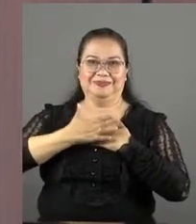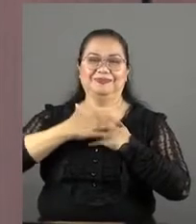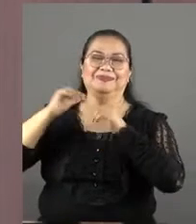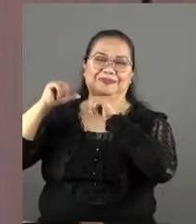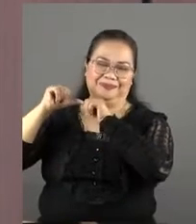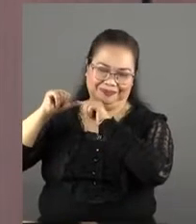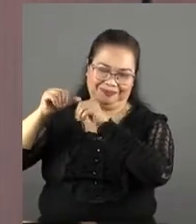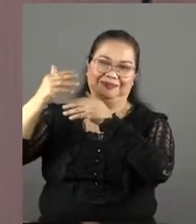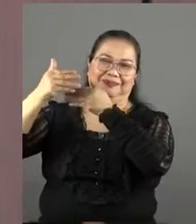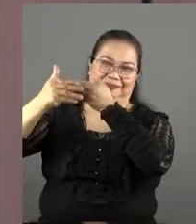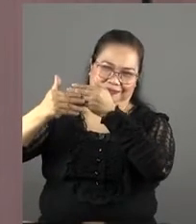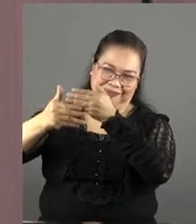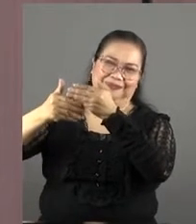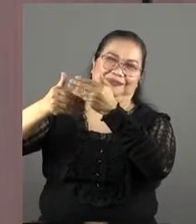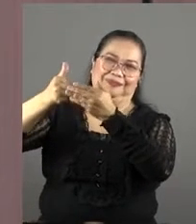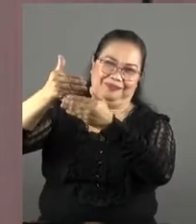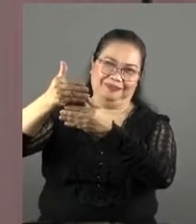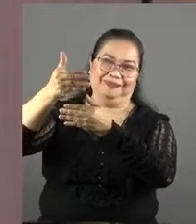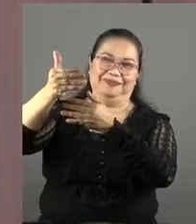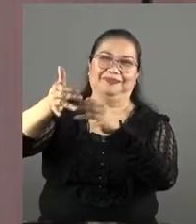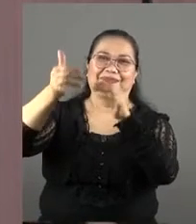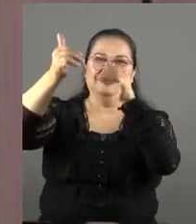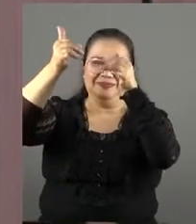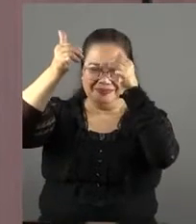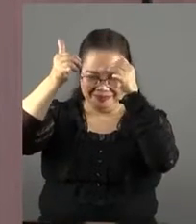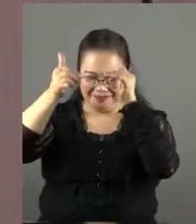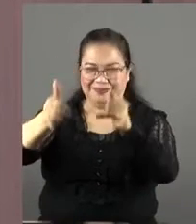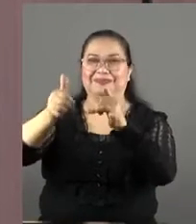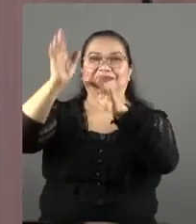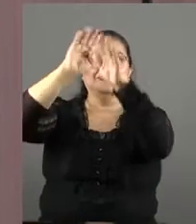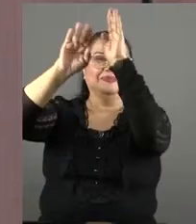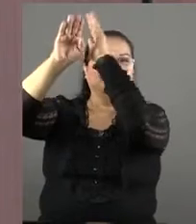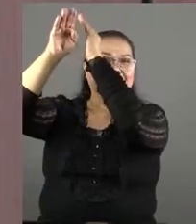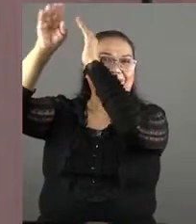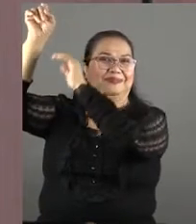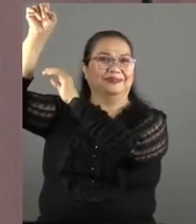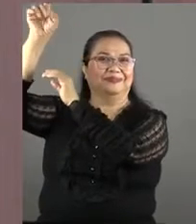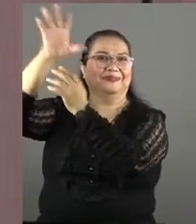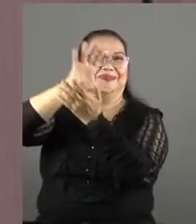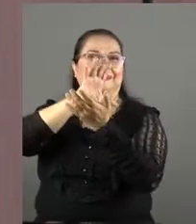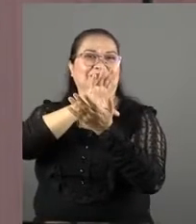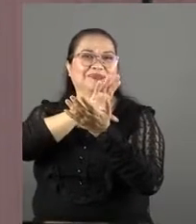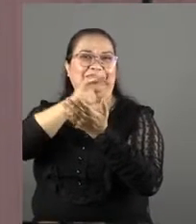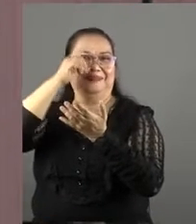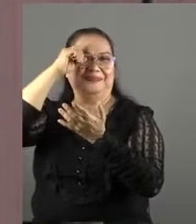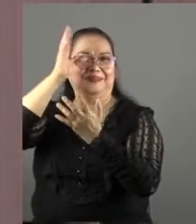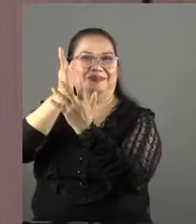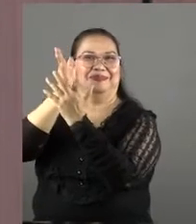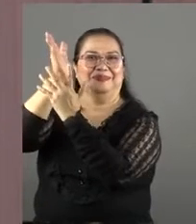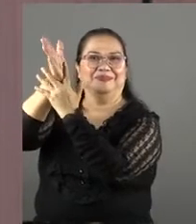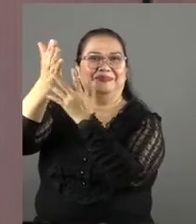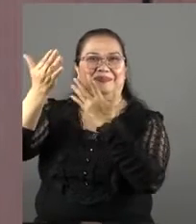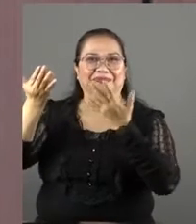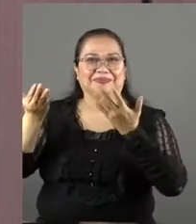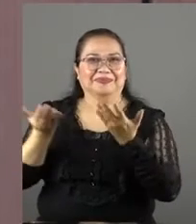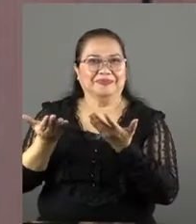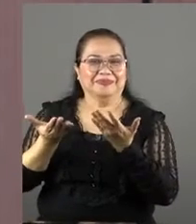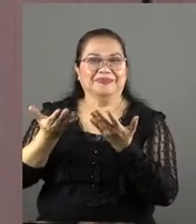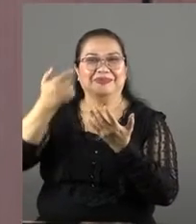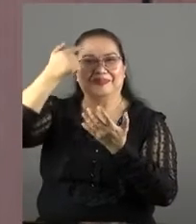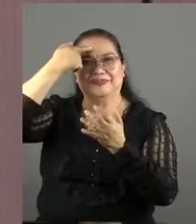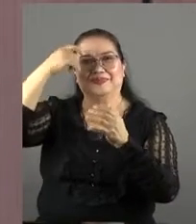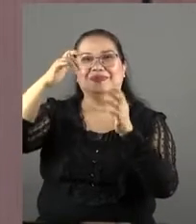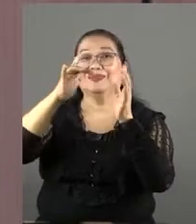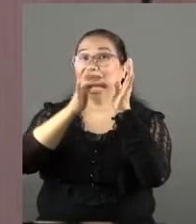And in heaven, the same God is waiting for you, the God you can access here and now because of